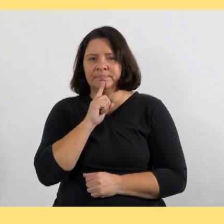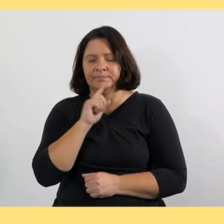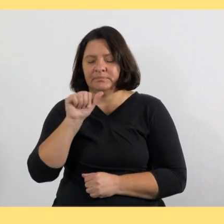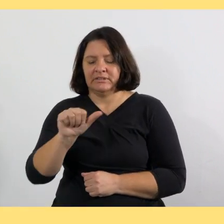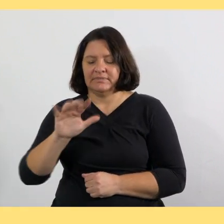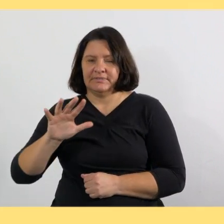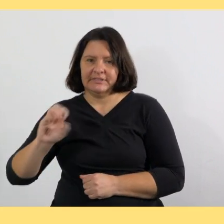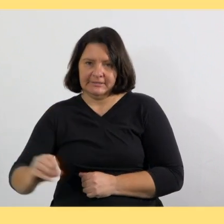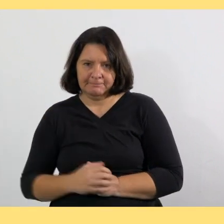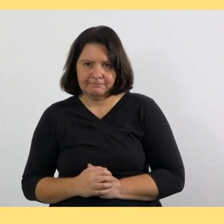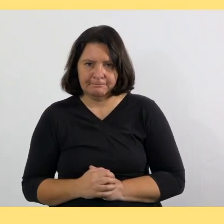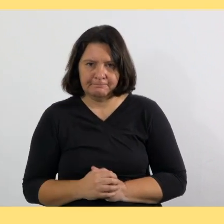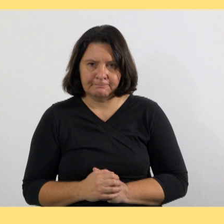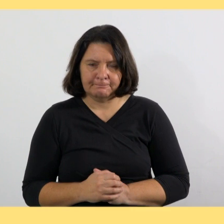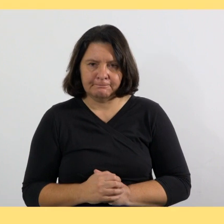1,650.